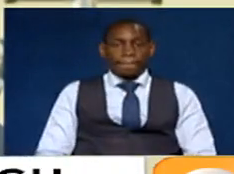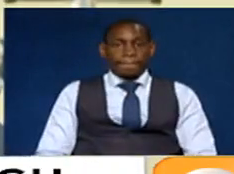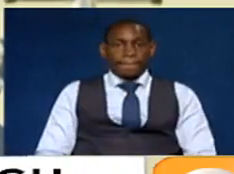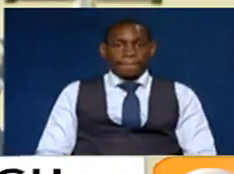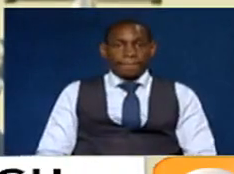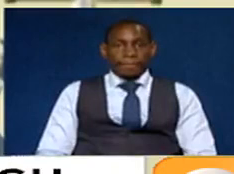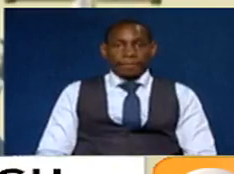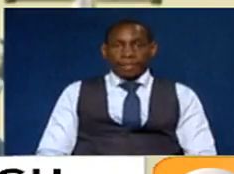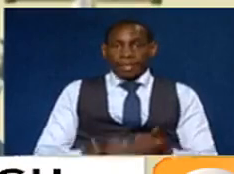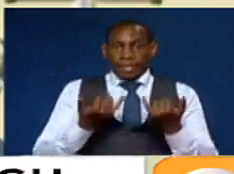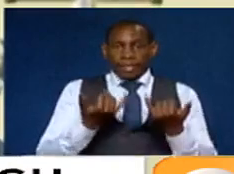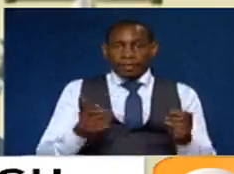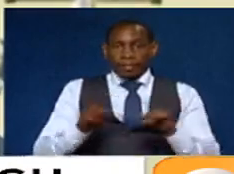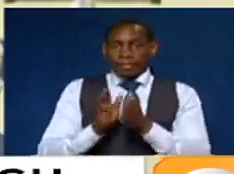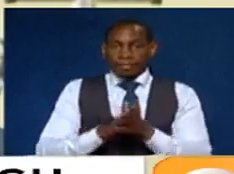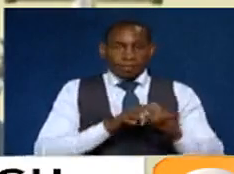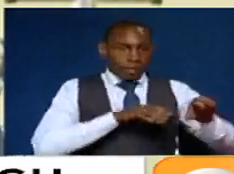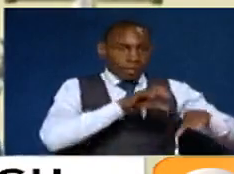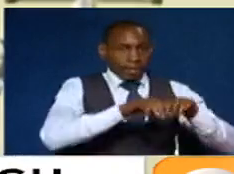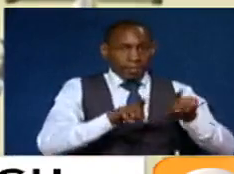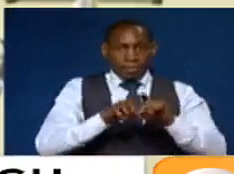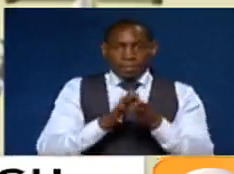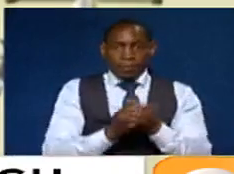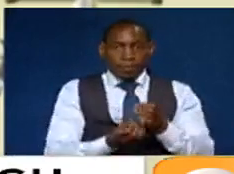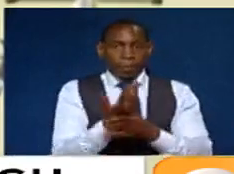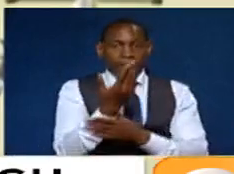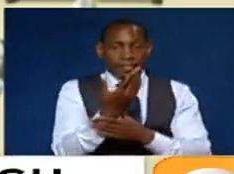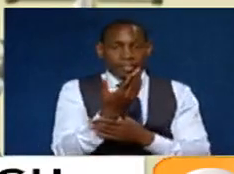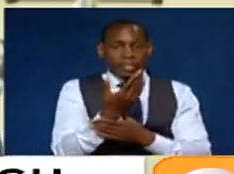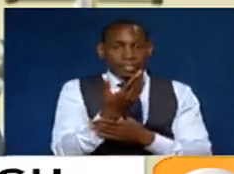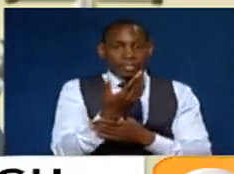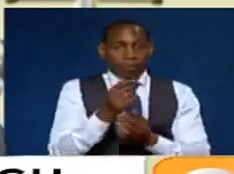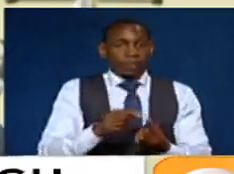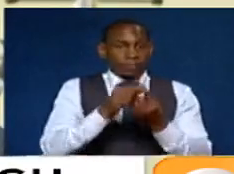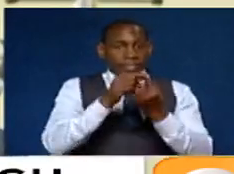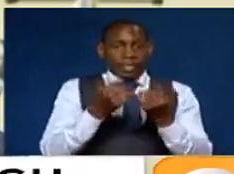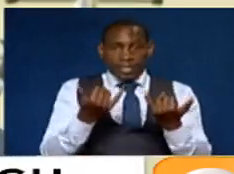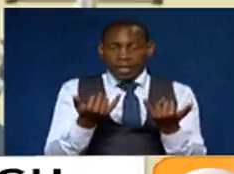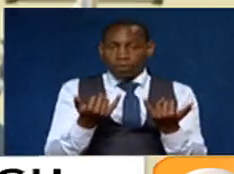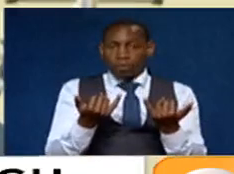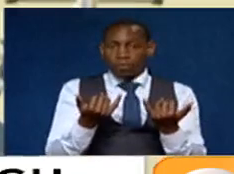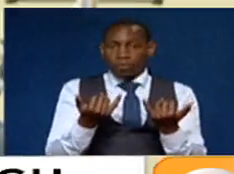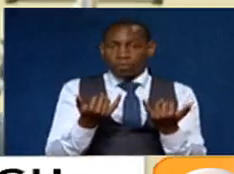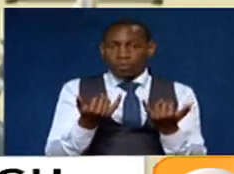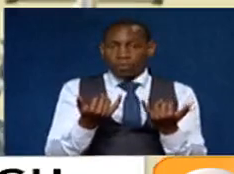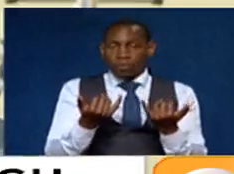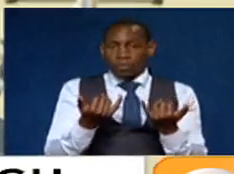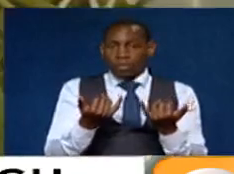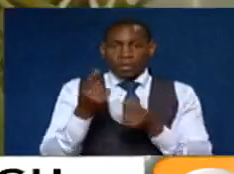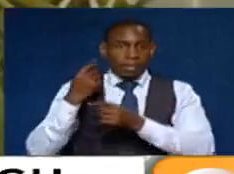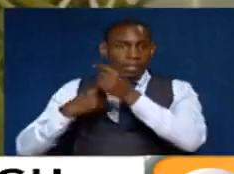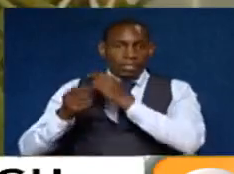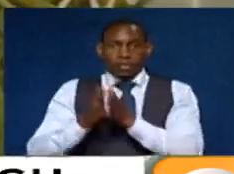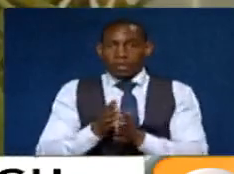Plants, we can also do from animals, but from plants mainly. And therefore, we are working very closely with the traditional